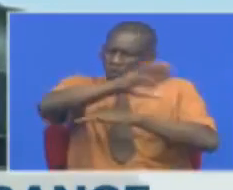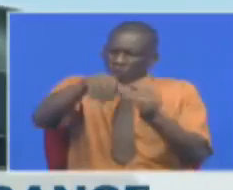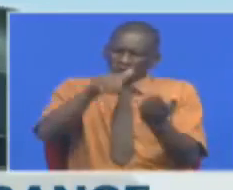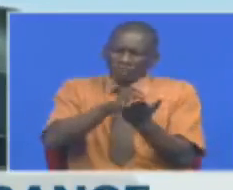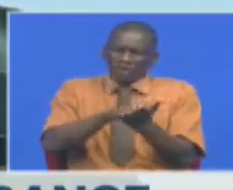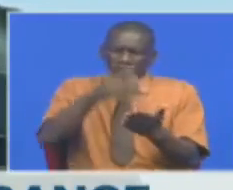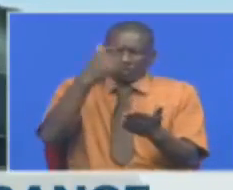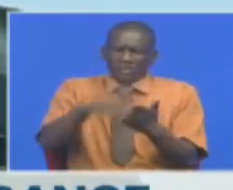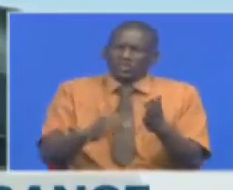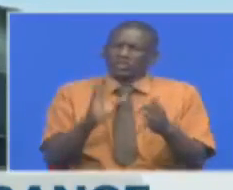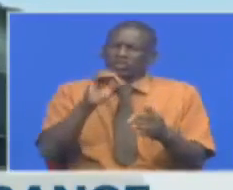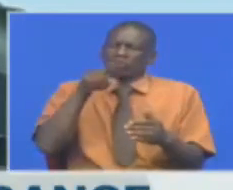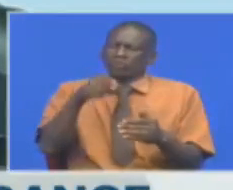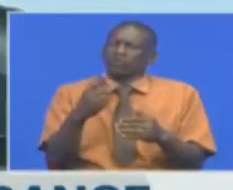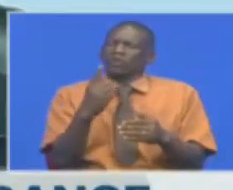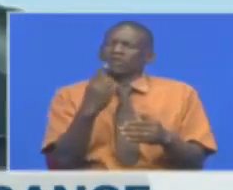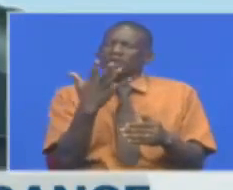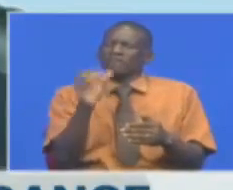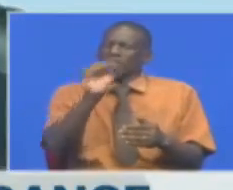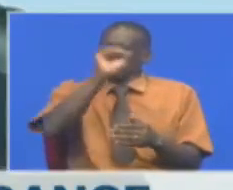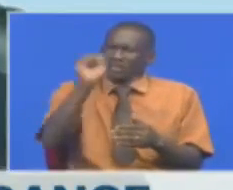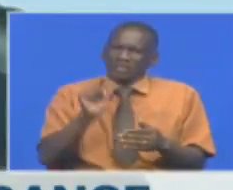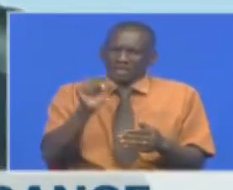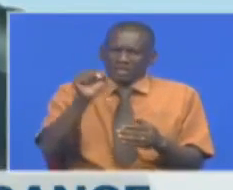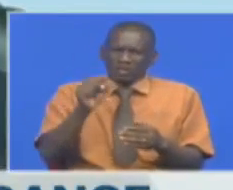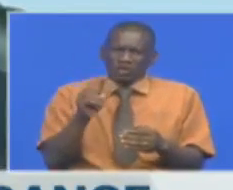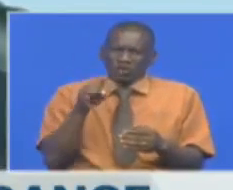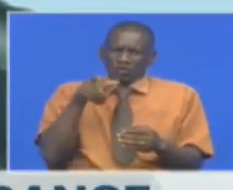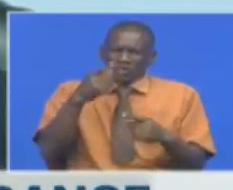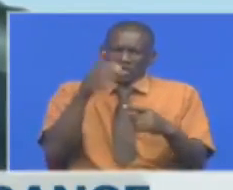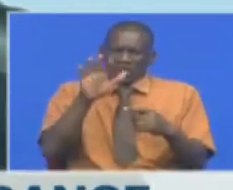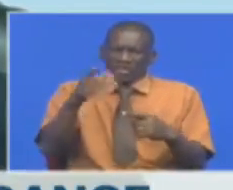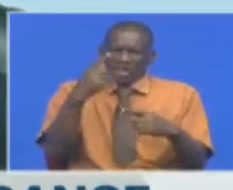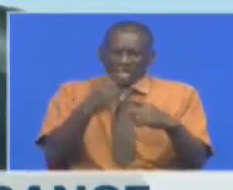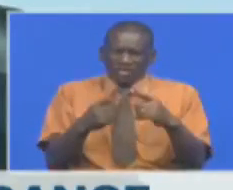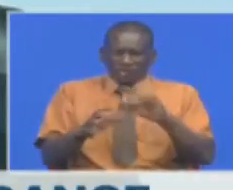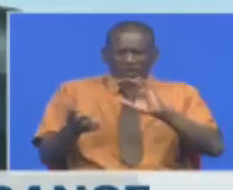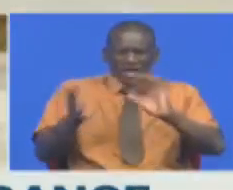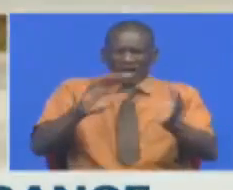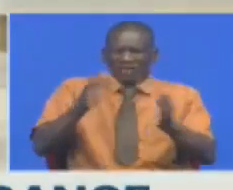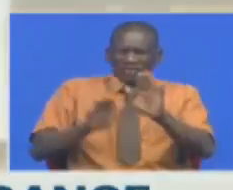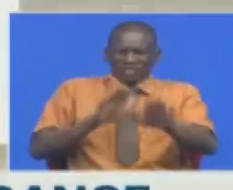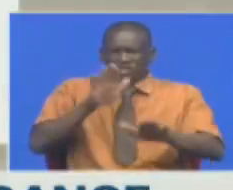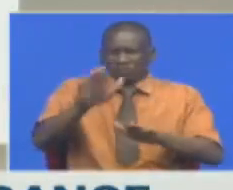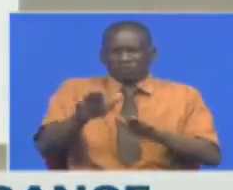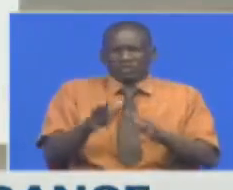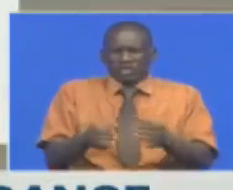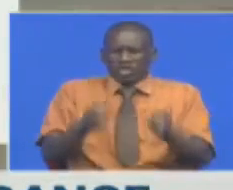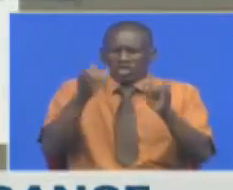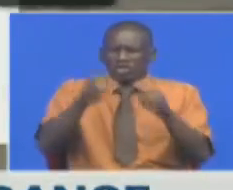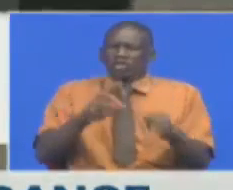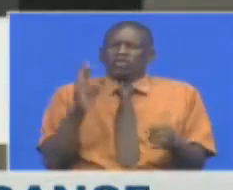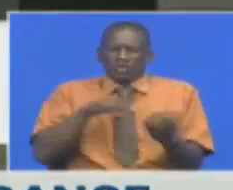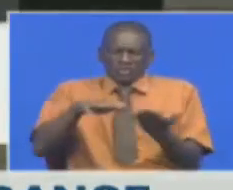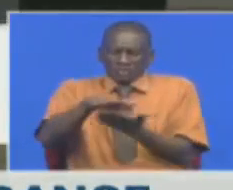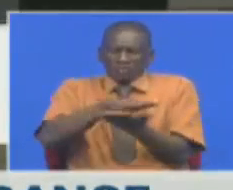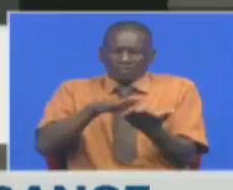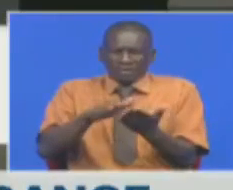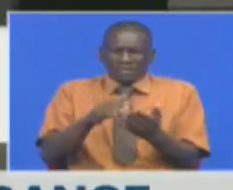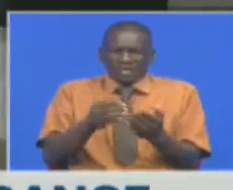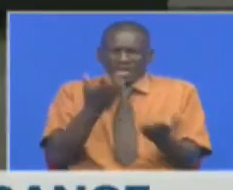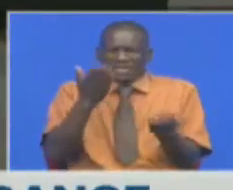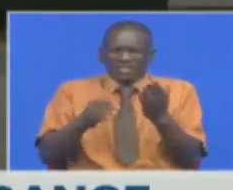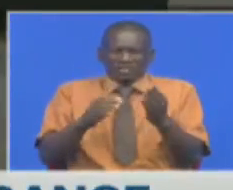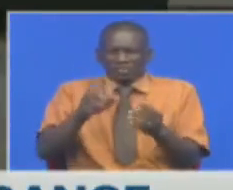charged 0.15% of their annual average deposits. The new risk-based premium assessment